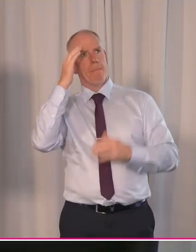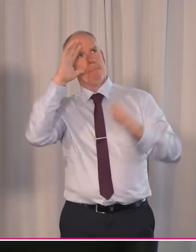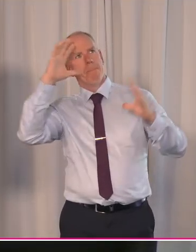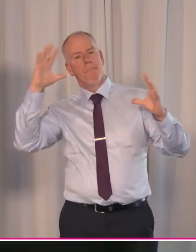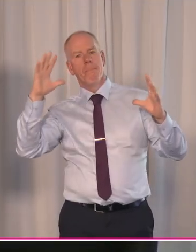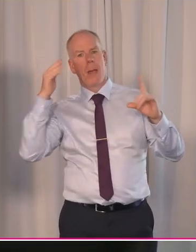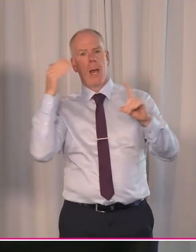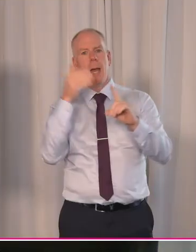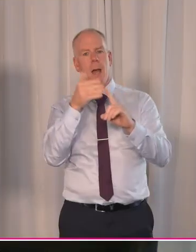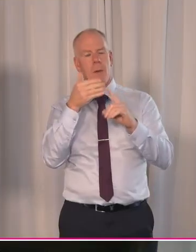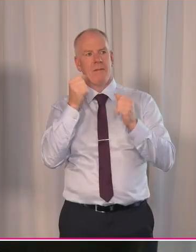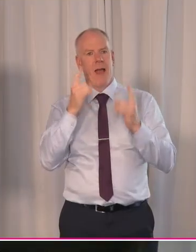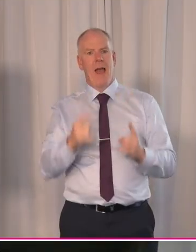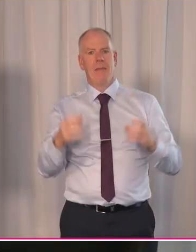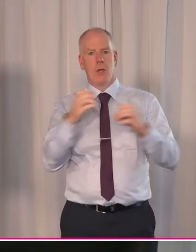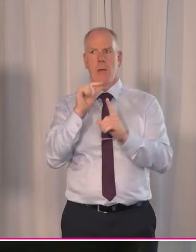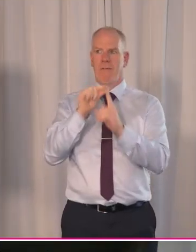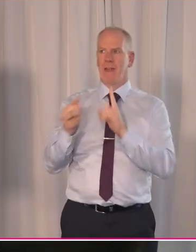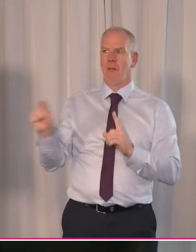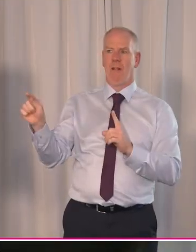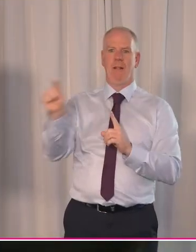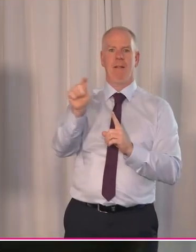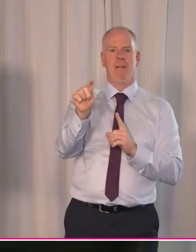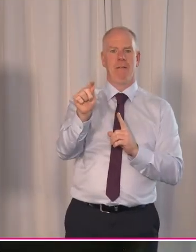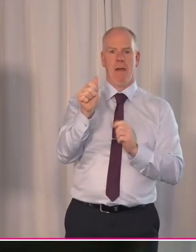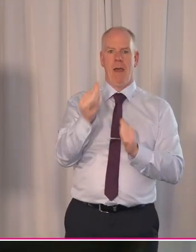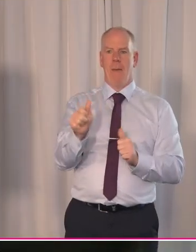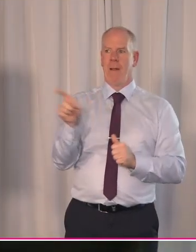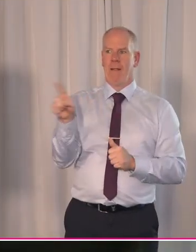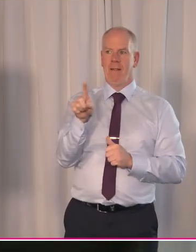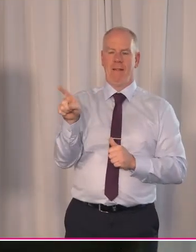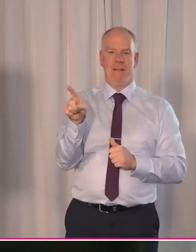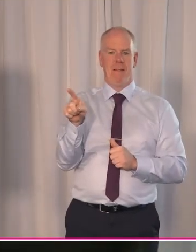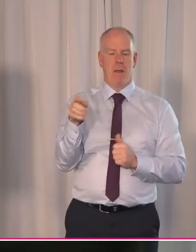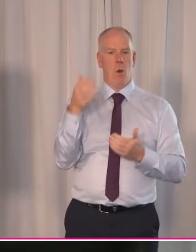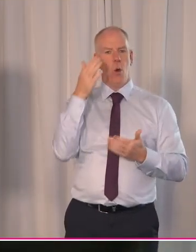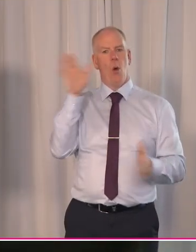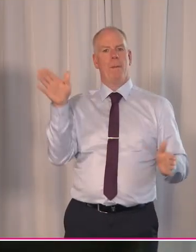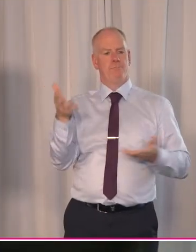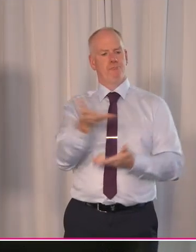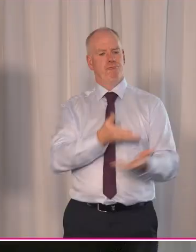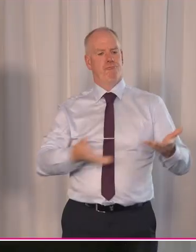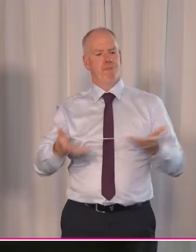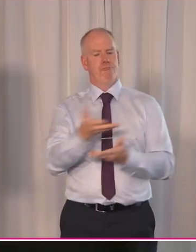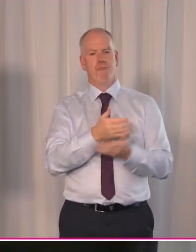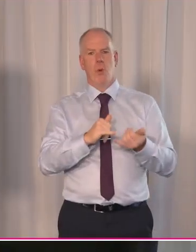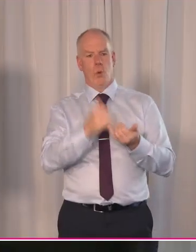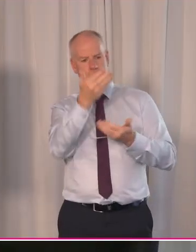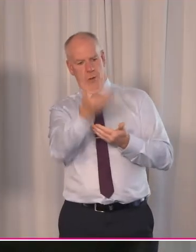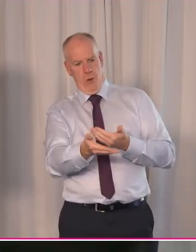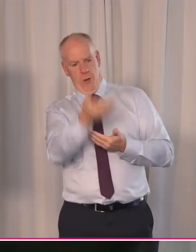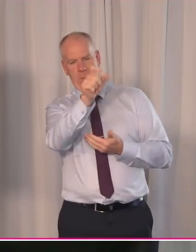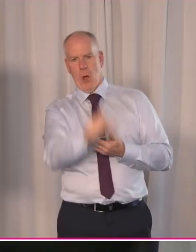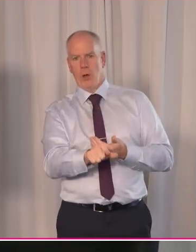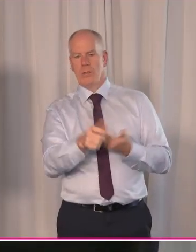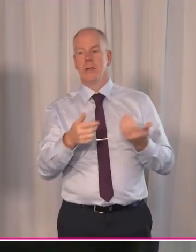to the point where our healthcare professionals are able to have open conversations with people in front of them. And